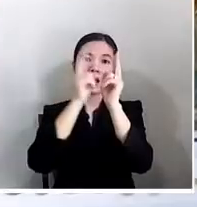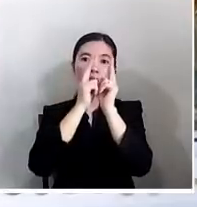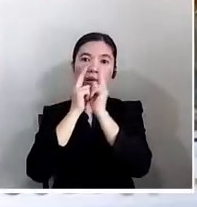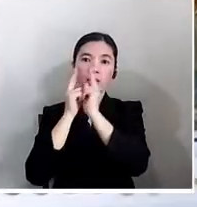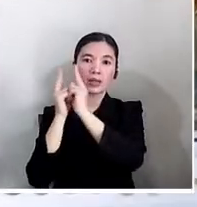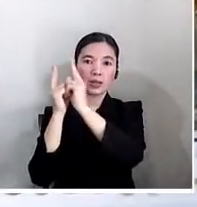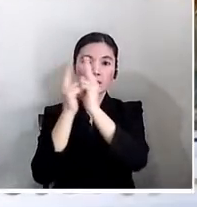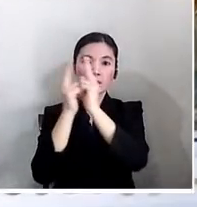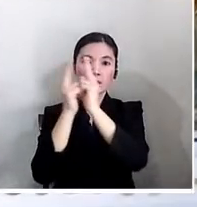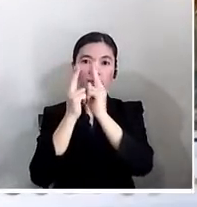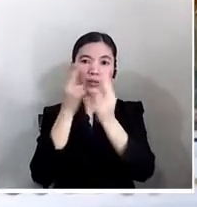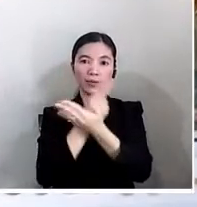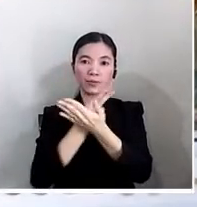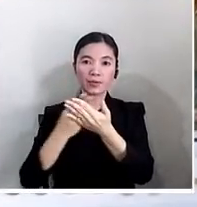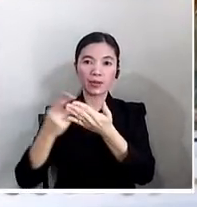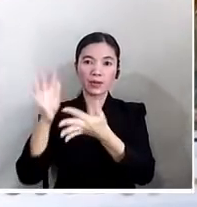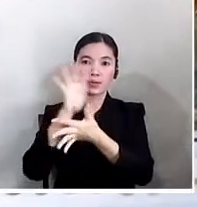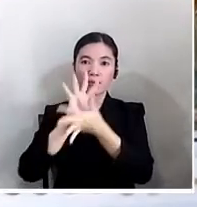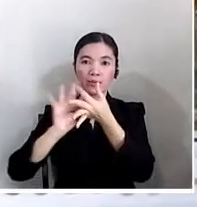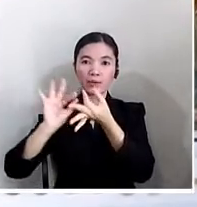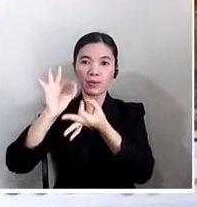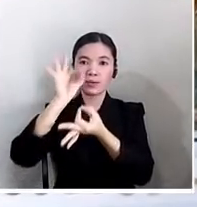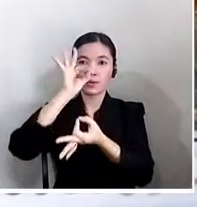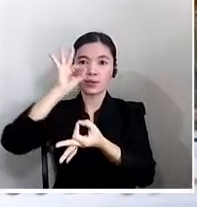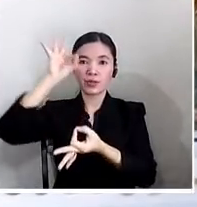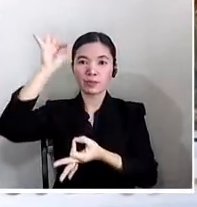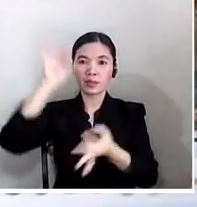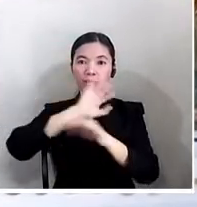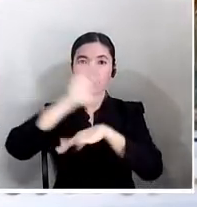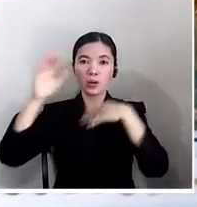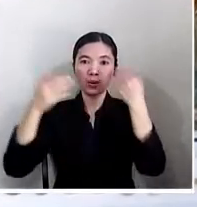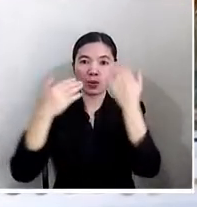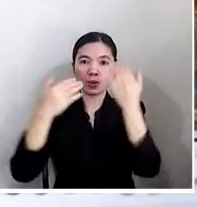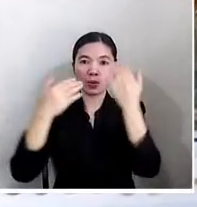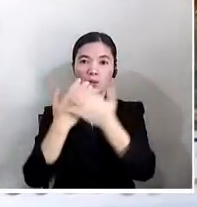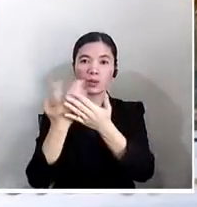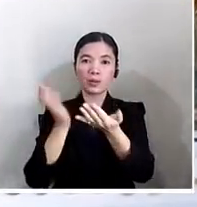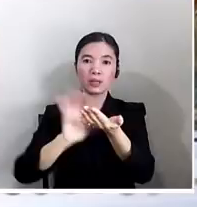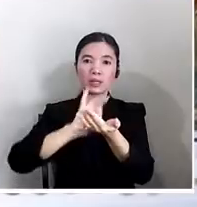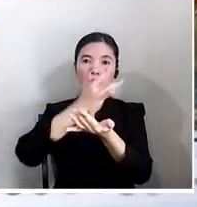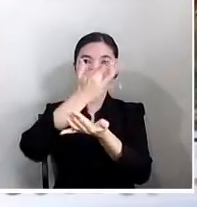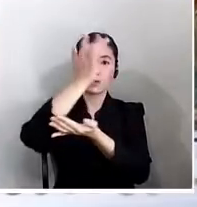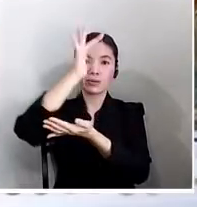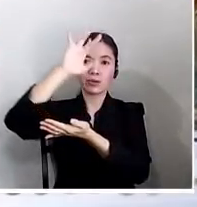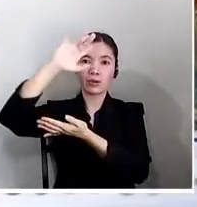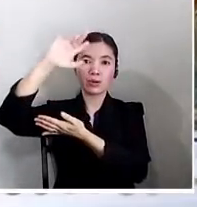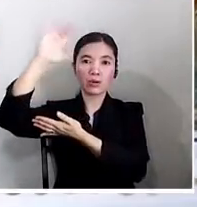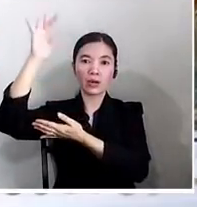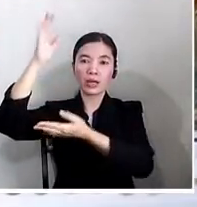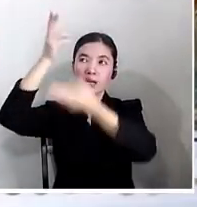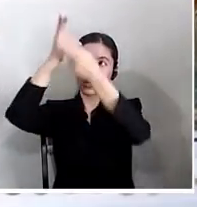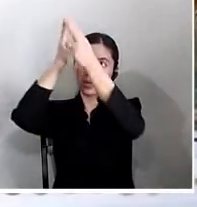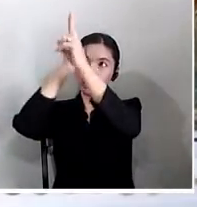Spirit, all glory and honor is yours, Almighty Father,